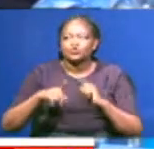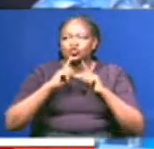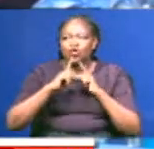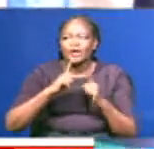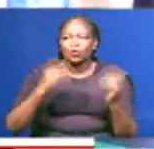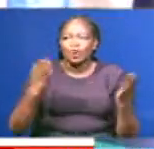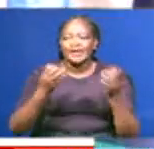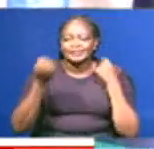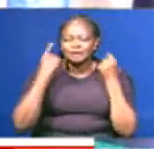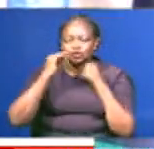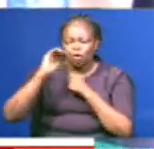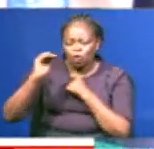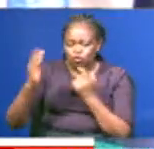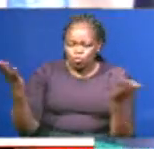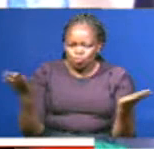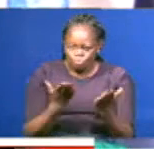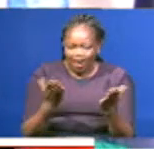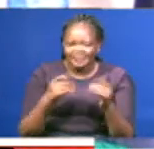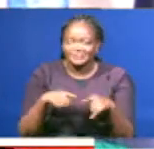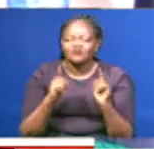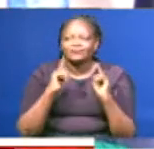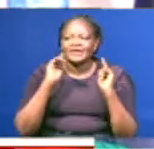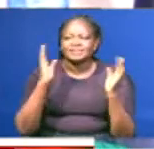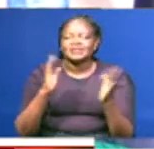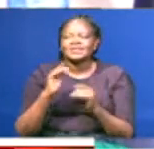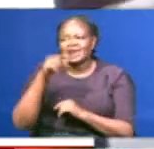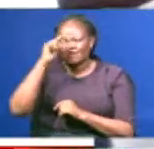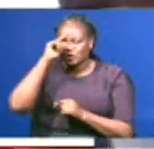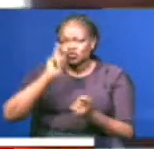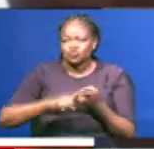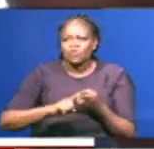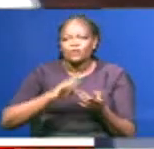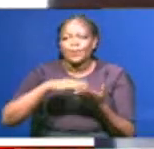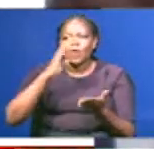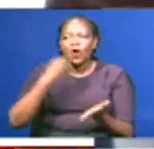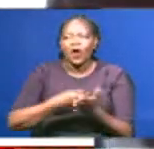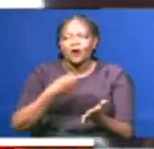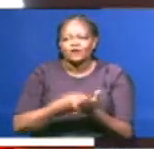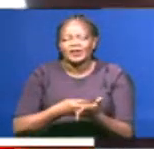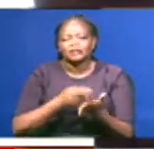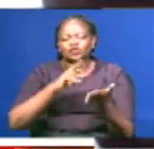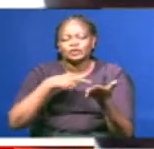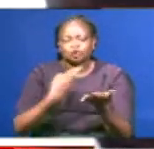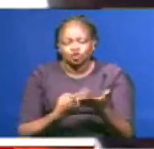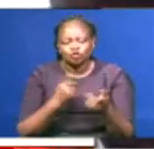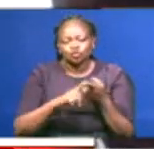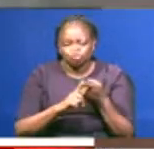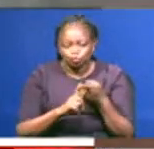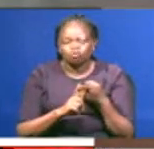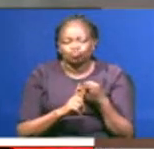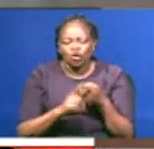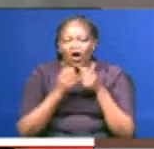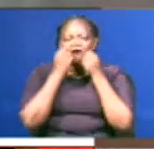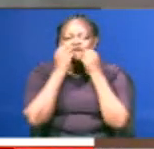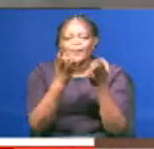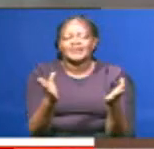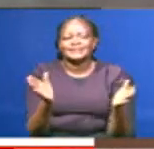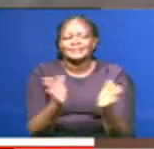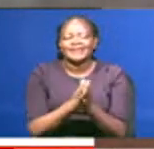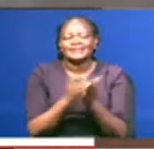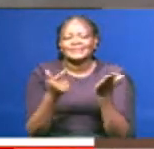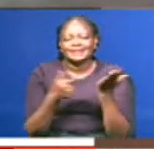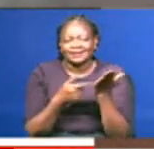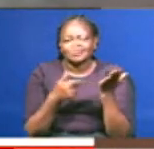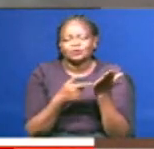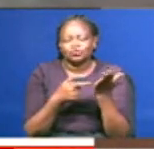Kericho County, where they urged the government to channel more financial resources towards information and technology